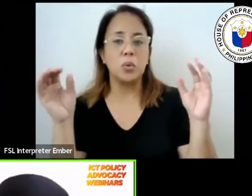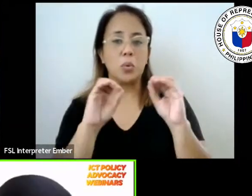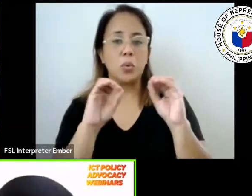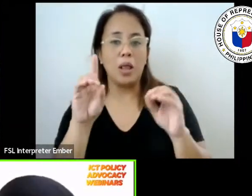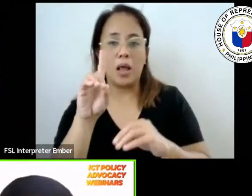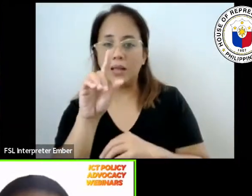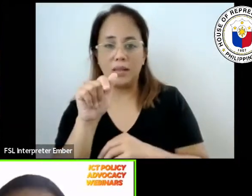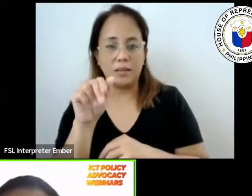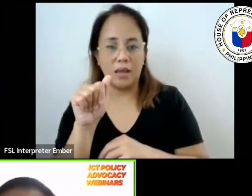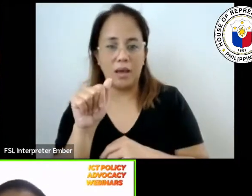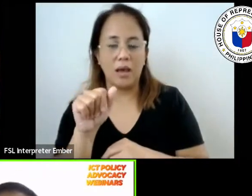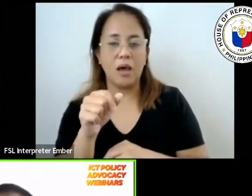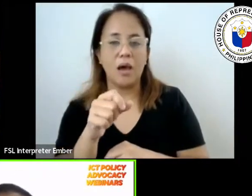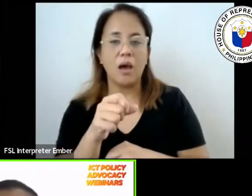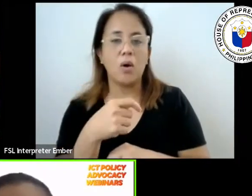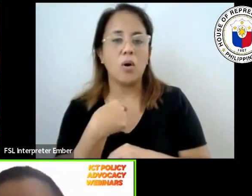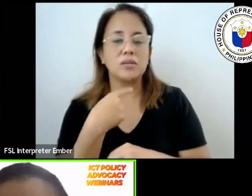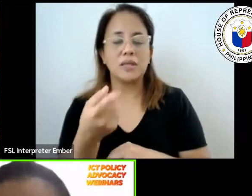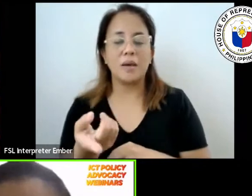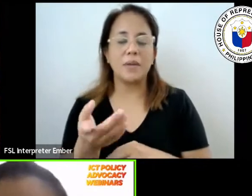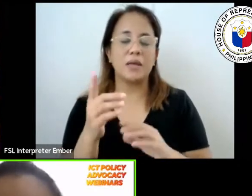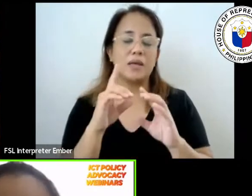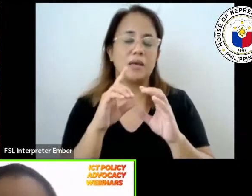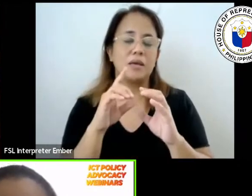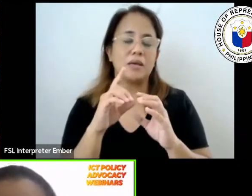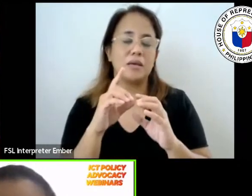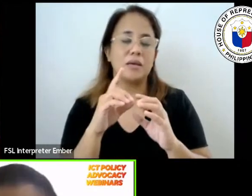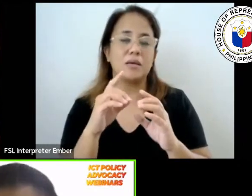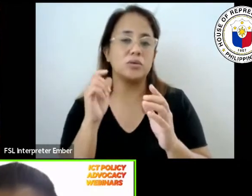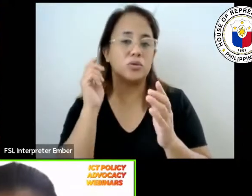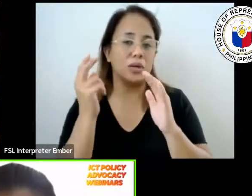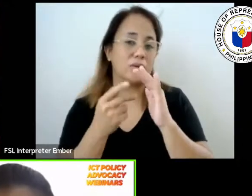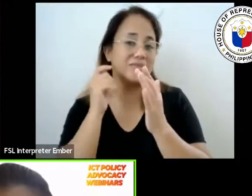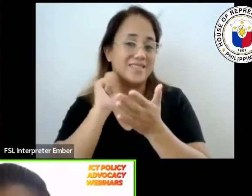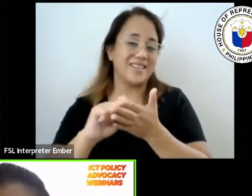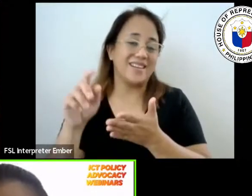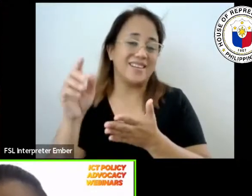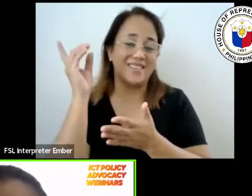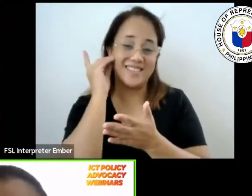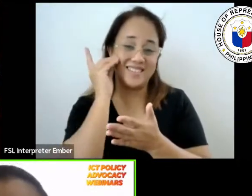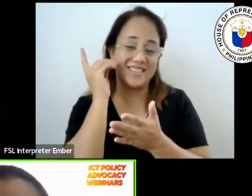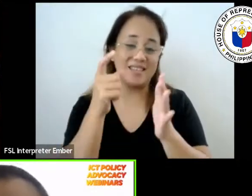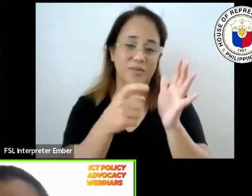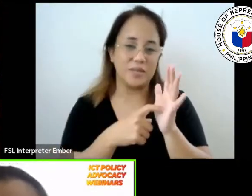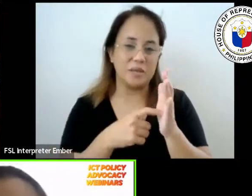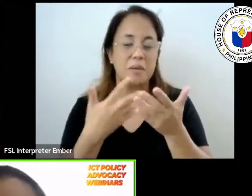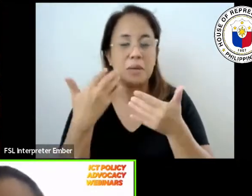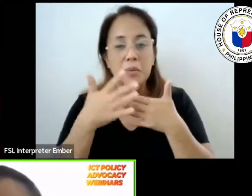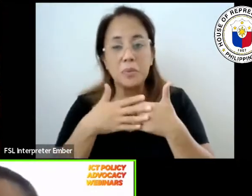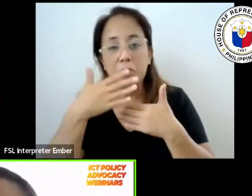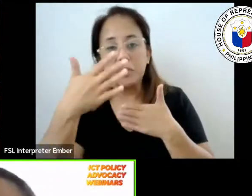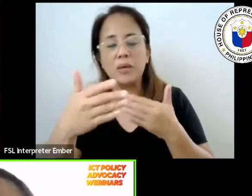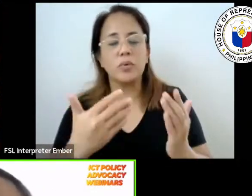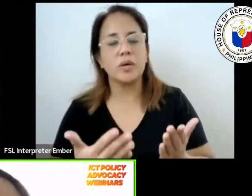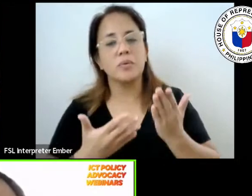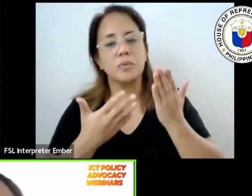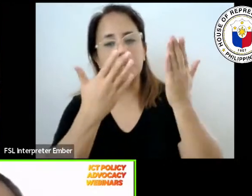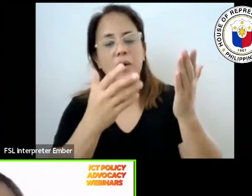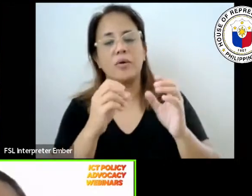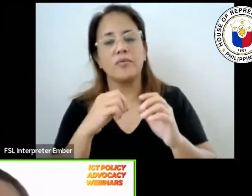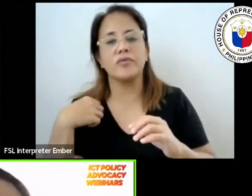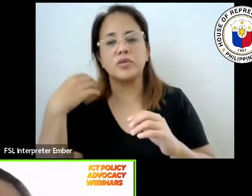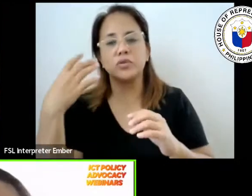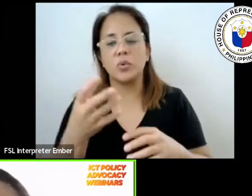on what Yusik Dancing of DepEd is requesting. But maybe in the next meeting, or we can submit the official position